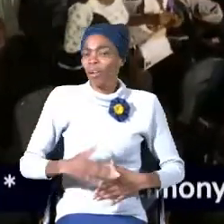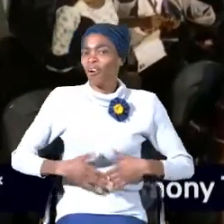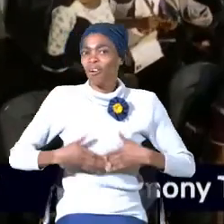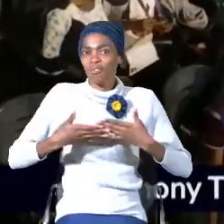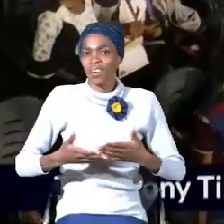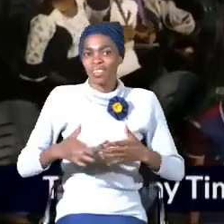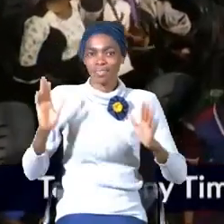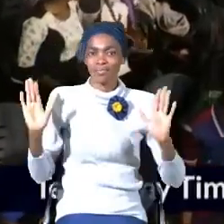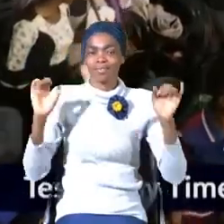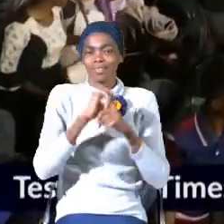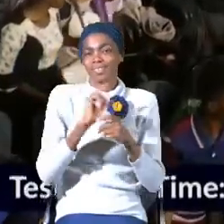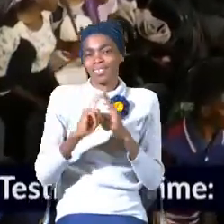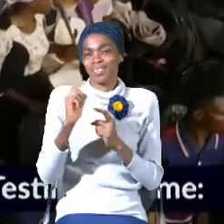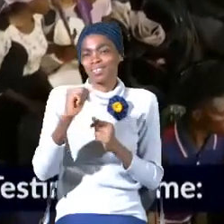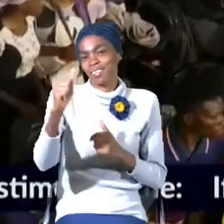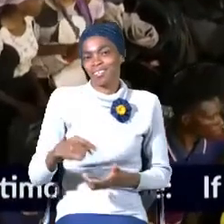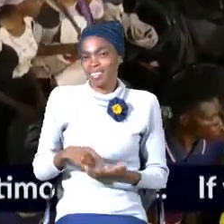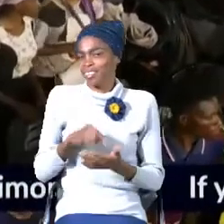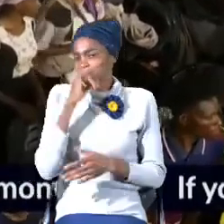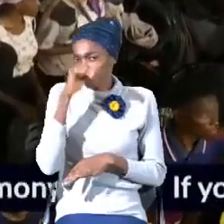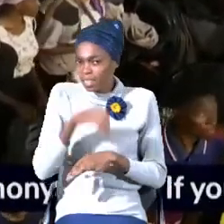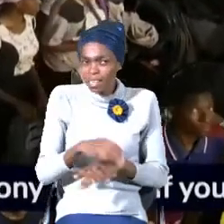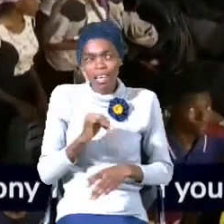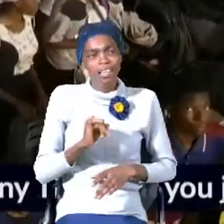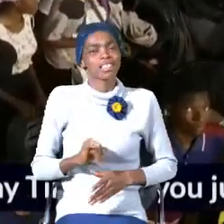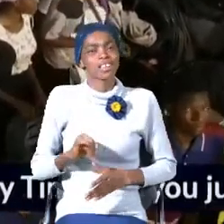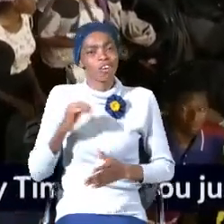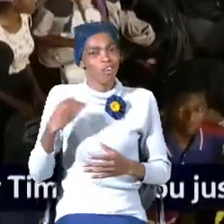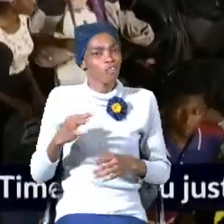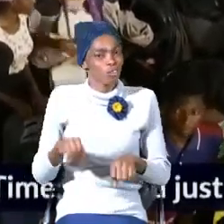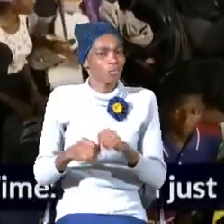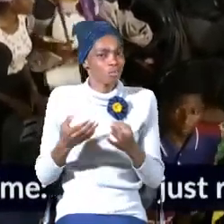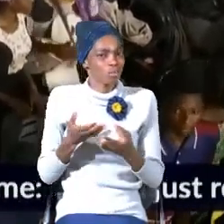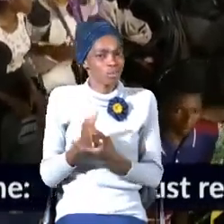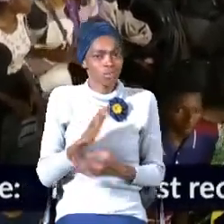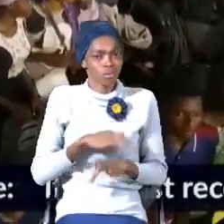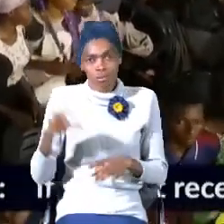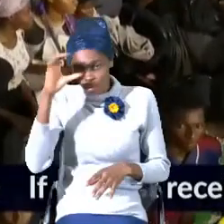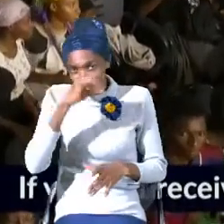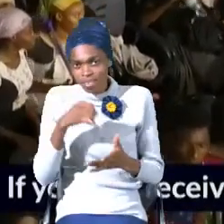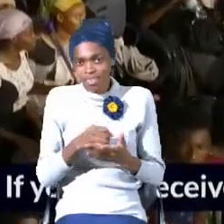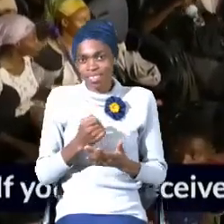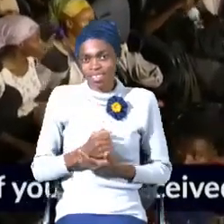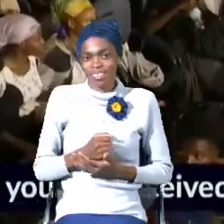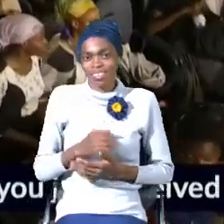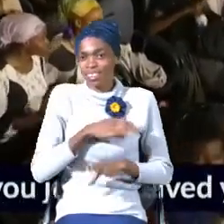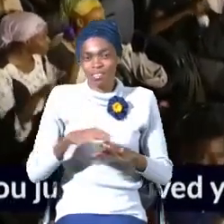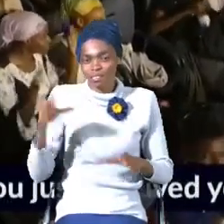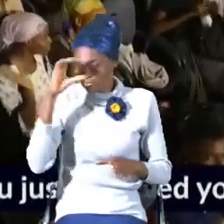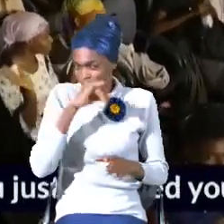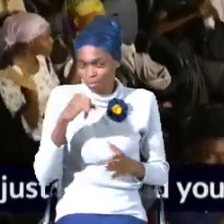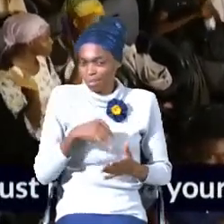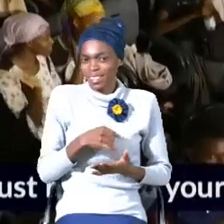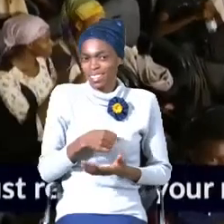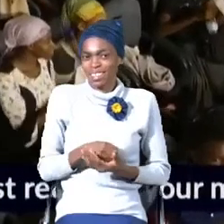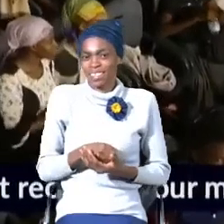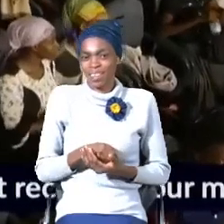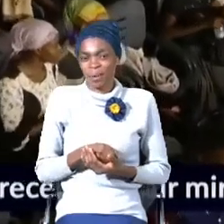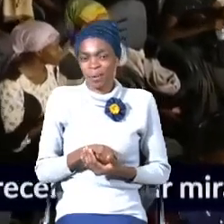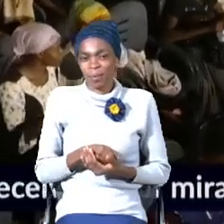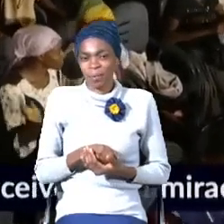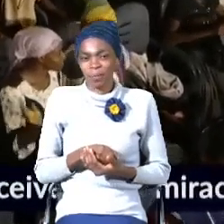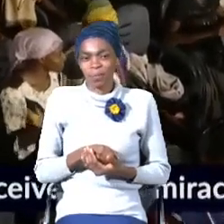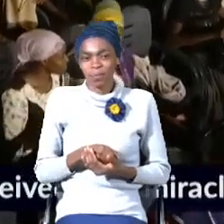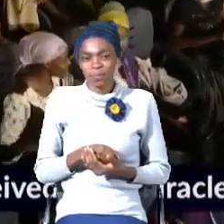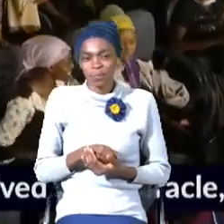yourself. This is the night of your breakthrough. Don't miss it. Don't miss it. Don't miss it. Tarry at this place